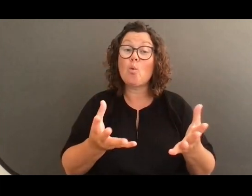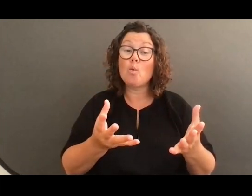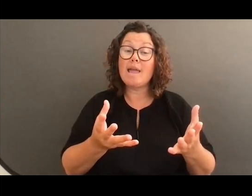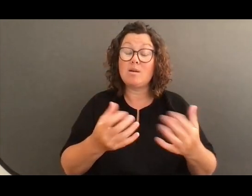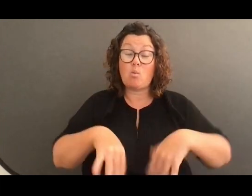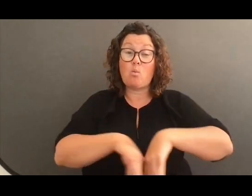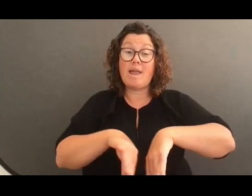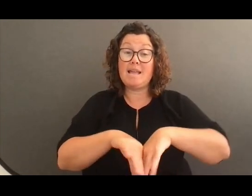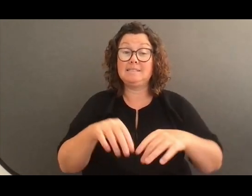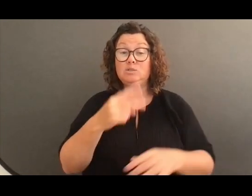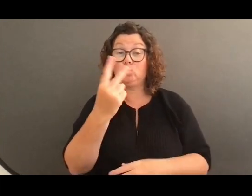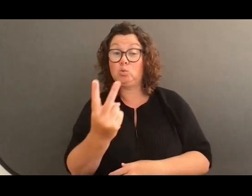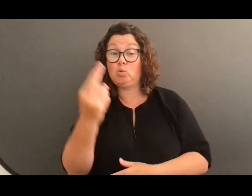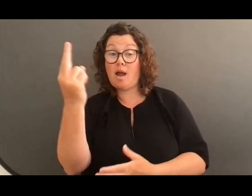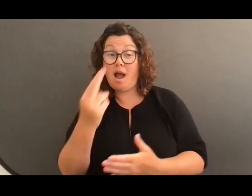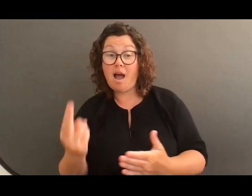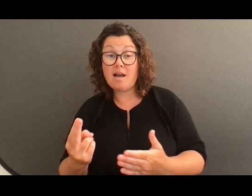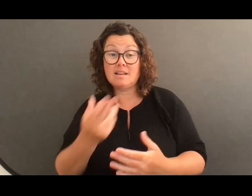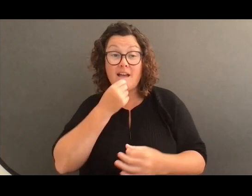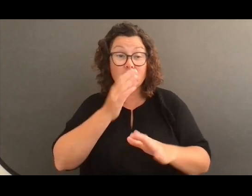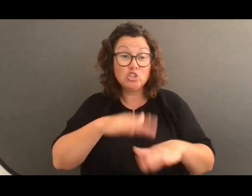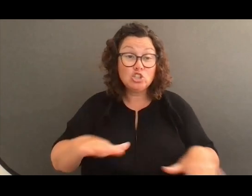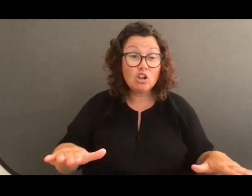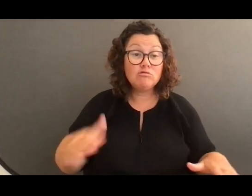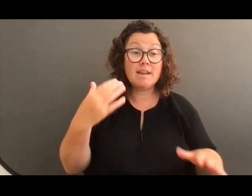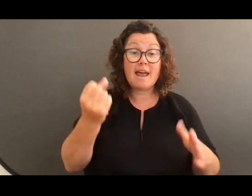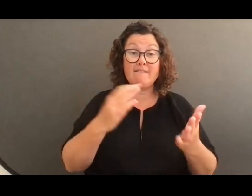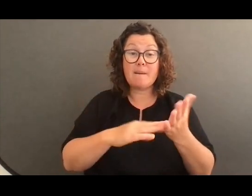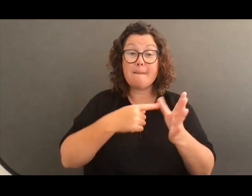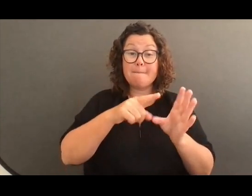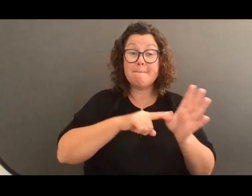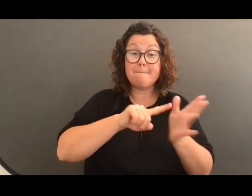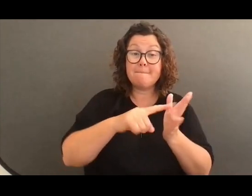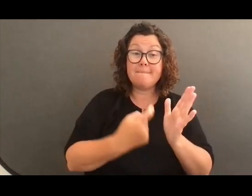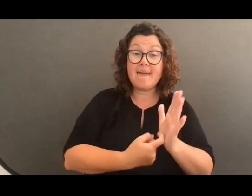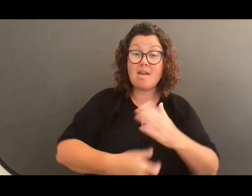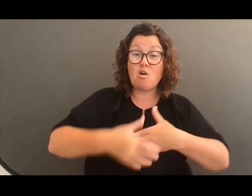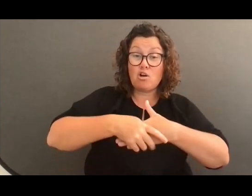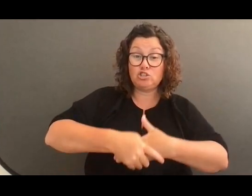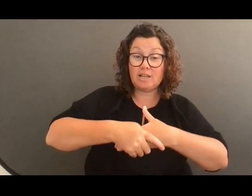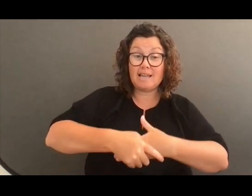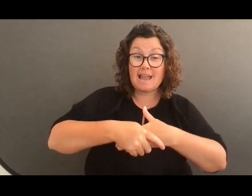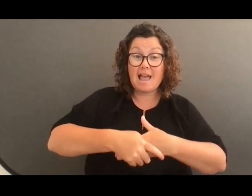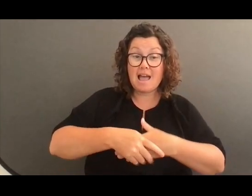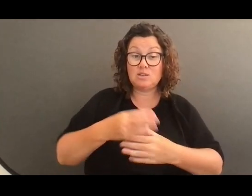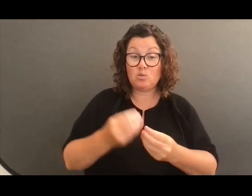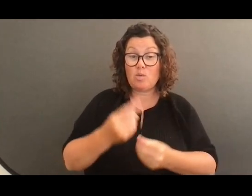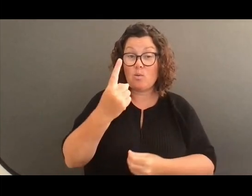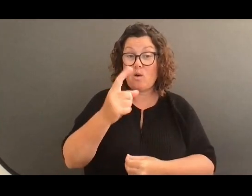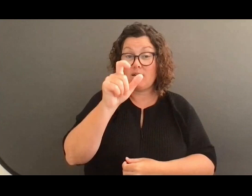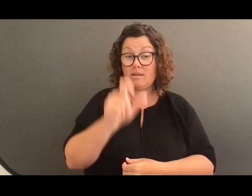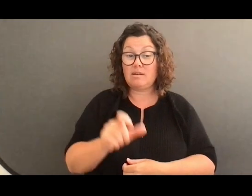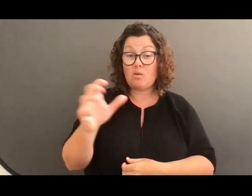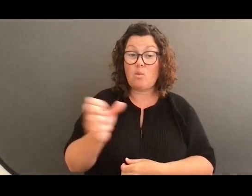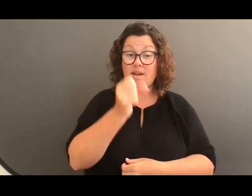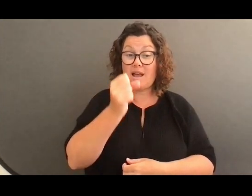people coming in. The Mayor of Blaney, Scott Ferguson, is shaking hands with one of our winners. And thanks to Sims Medal, our very generous sponsors, we have